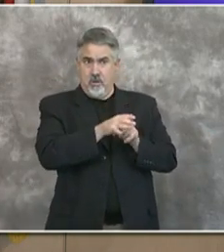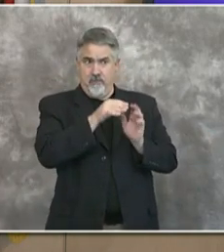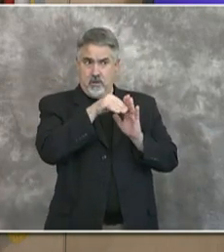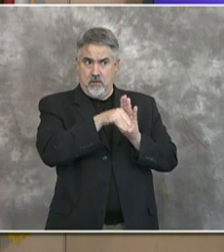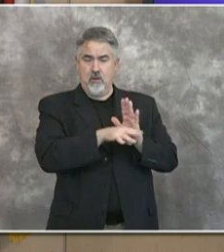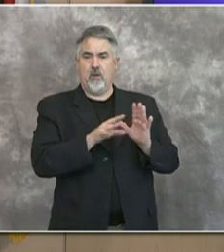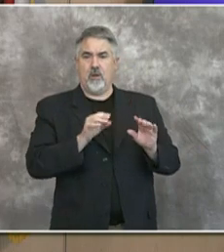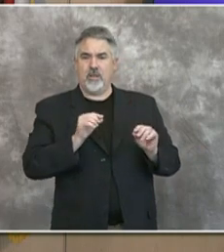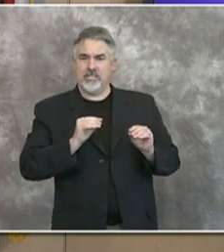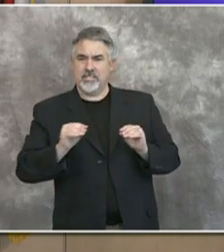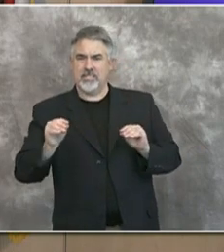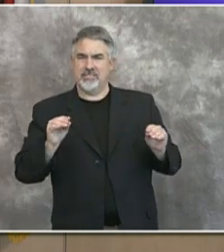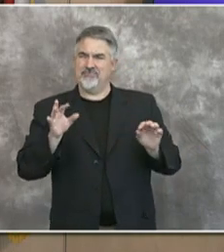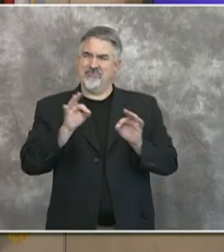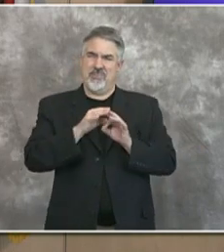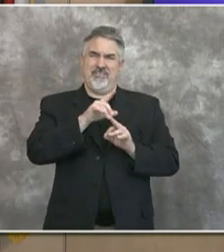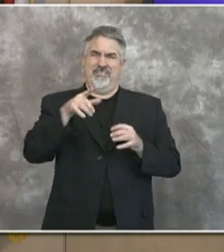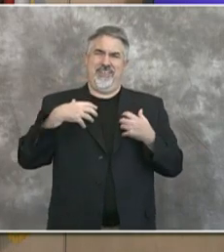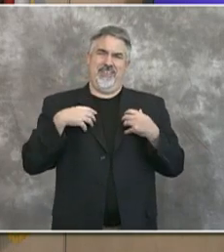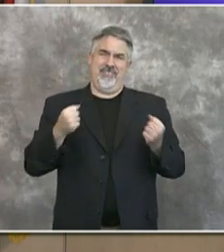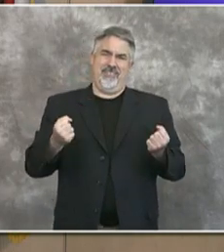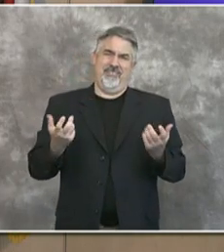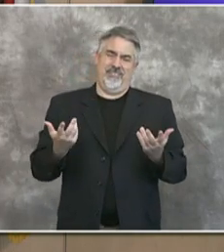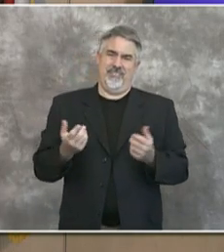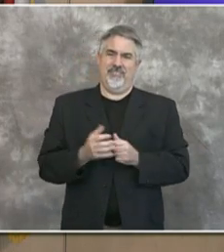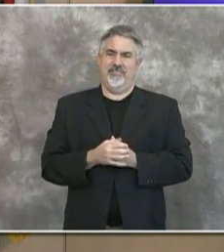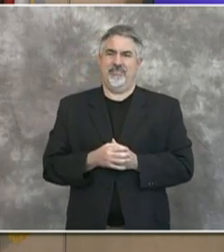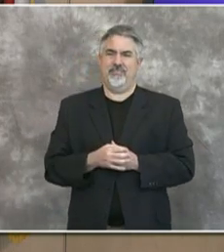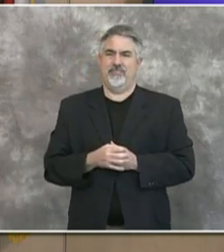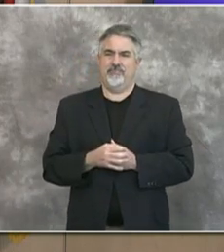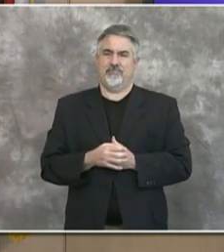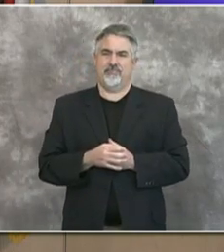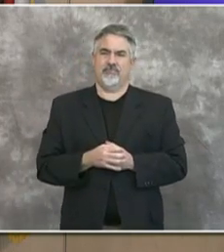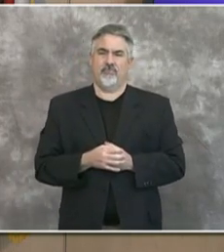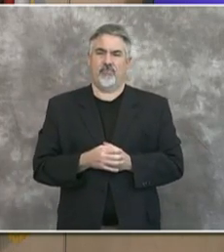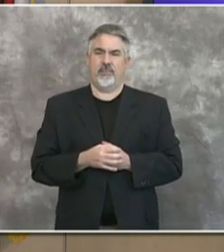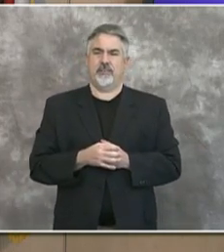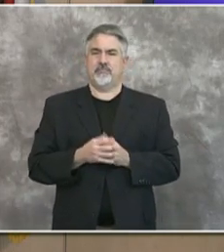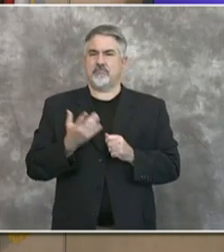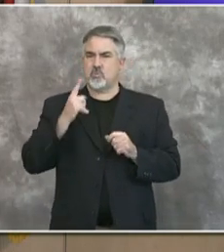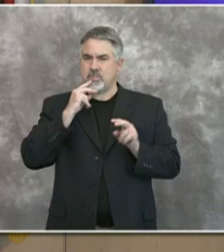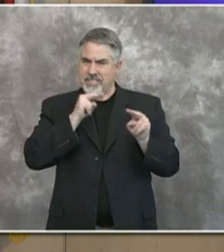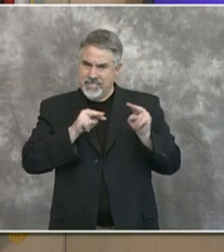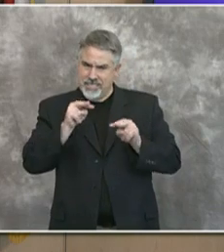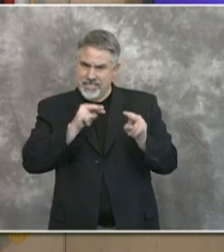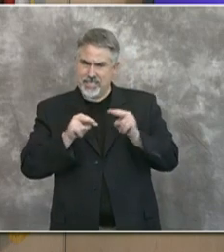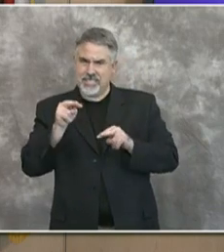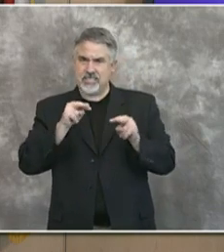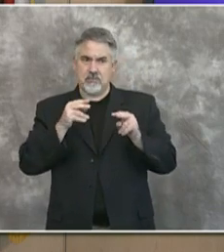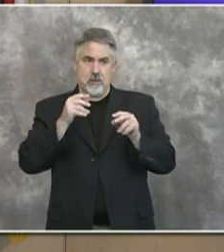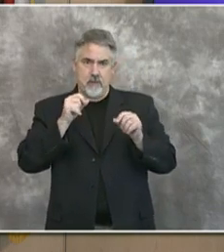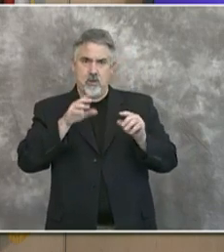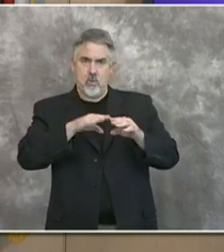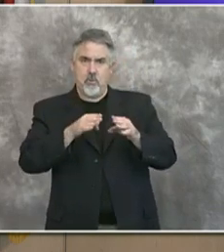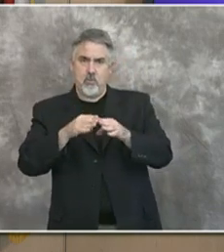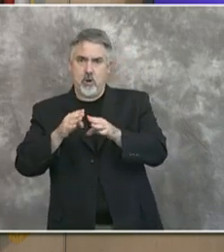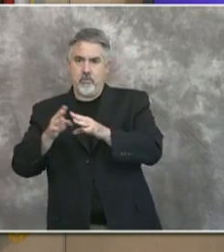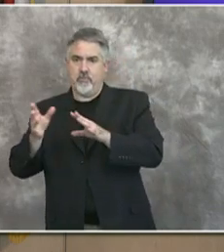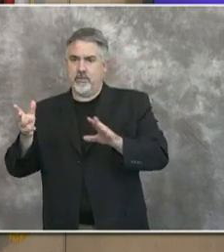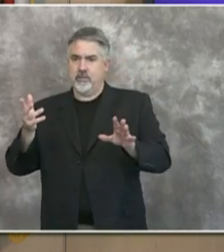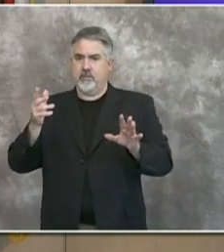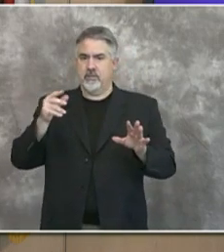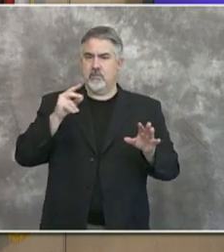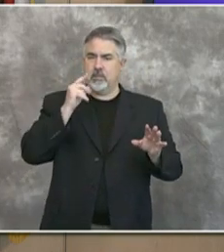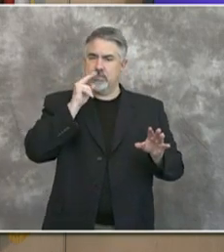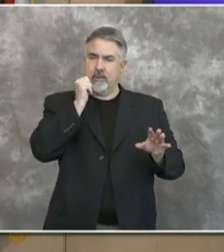to public health to reactivate or reopen that opportunity. And so we continue daily to assess the numbers, and we would like to